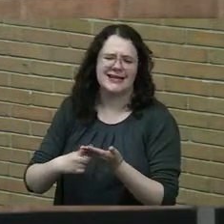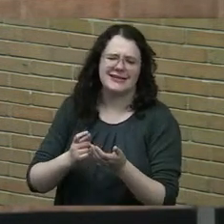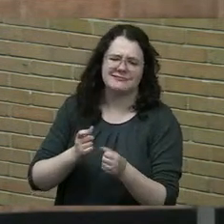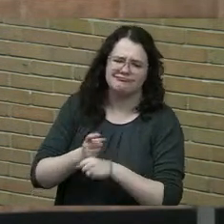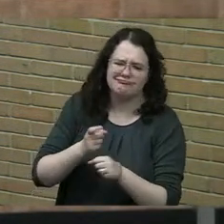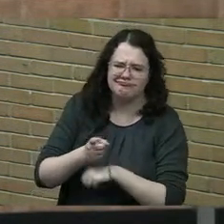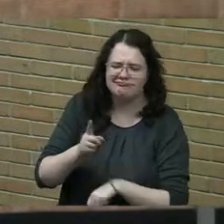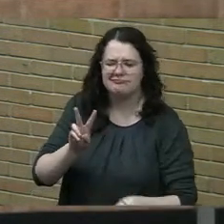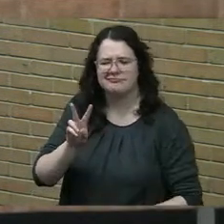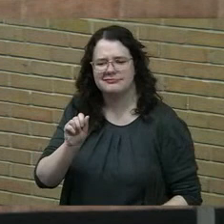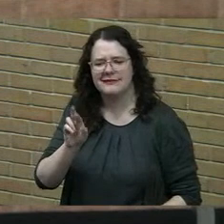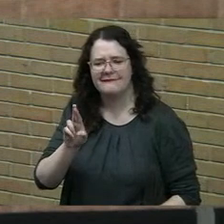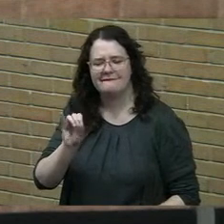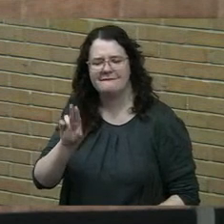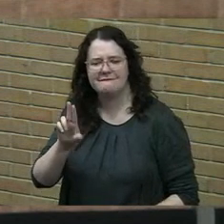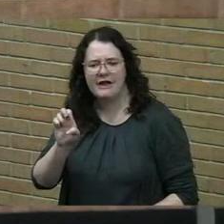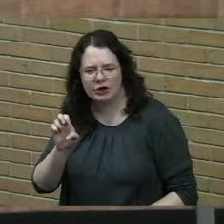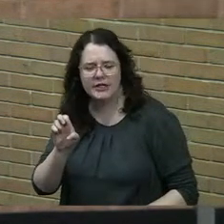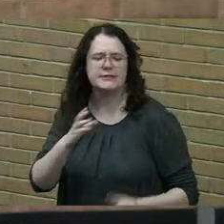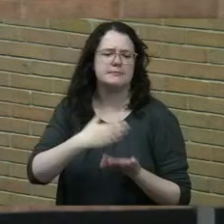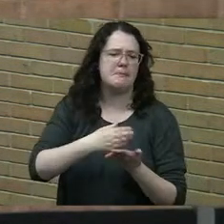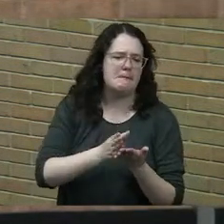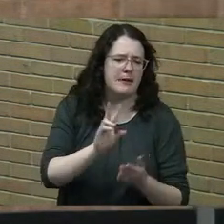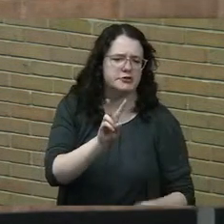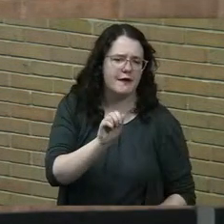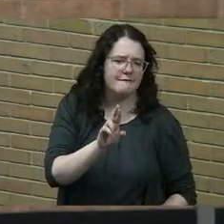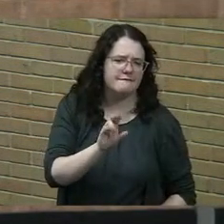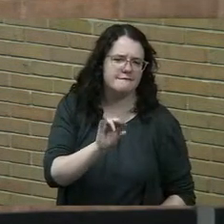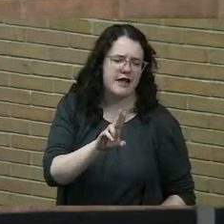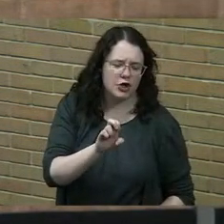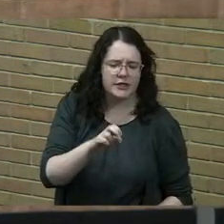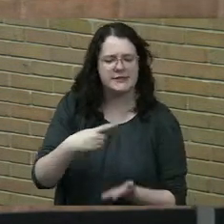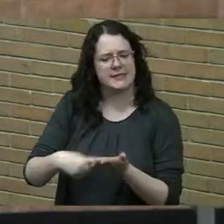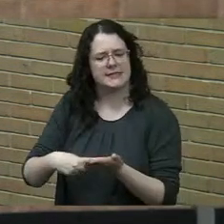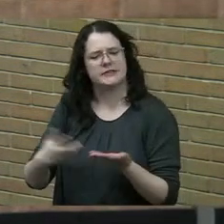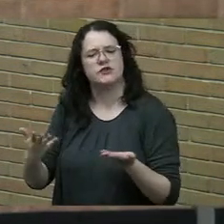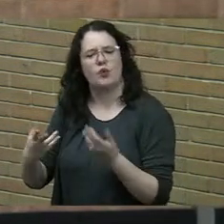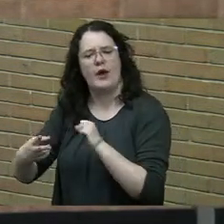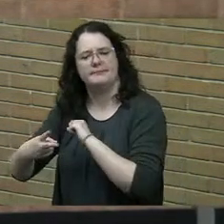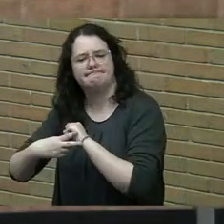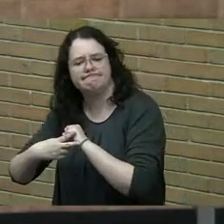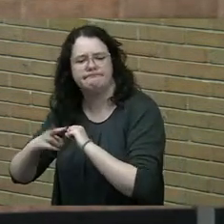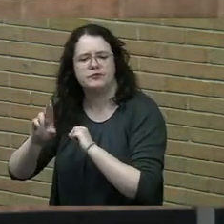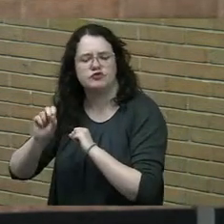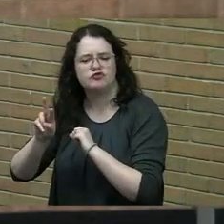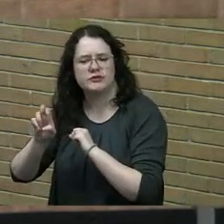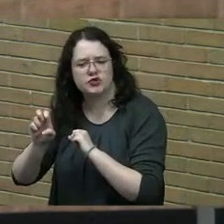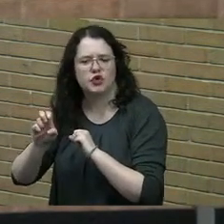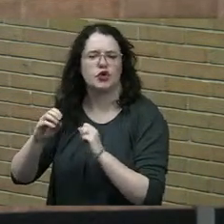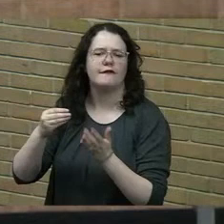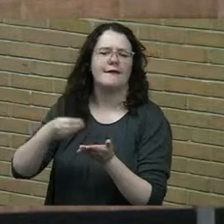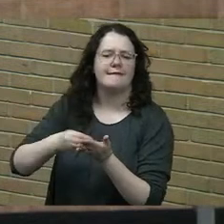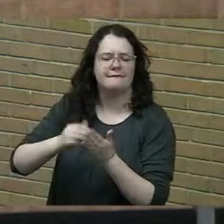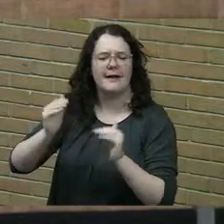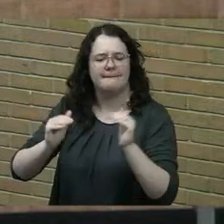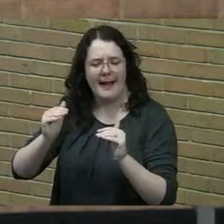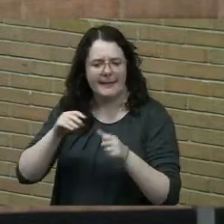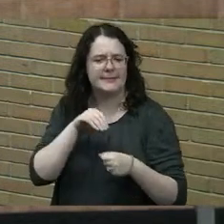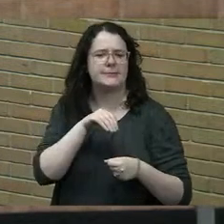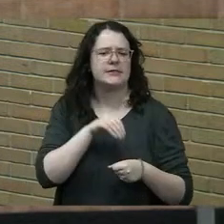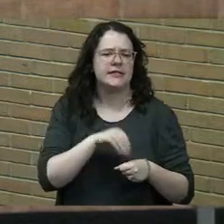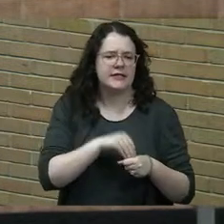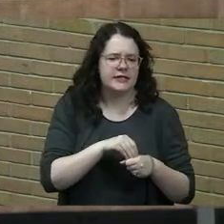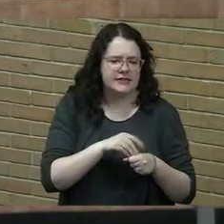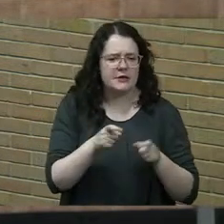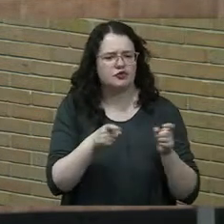talked about budget variances. We talked about reserves and fund balance, as well as internal controls and checks and